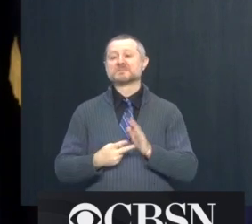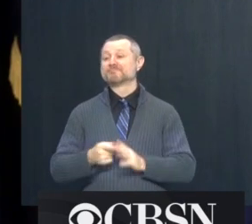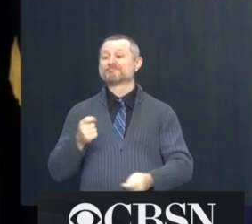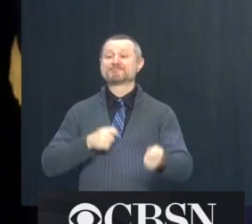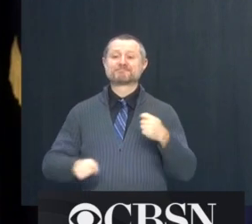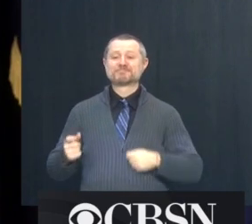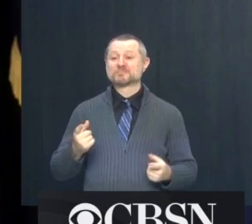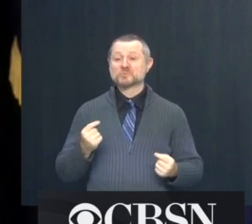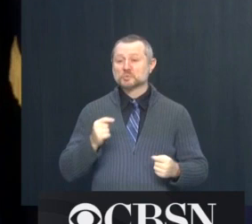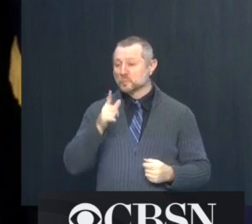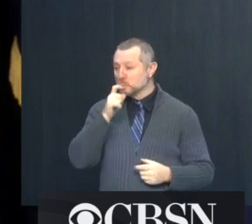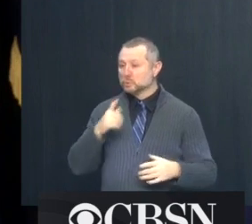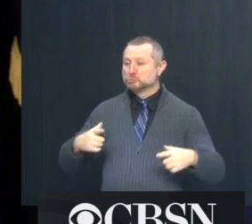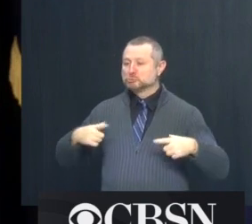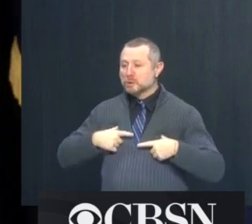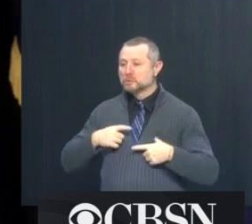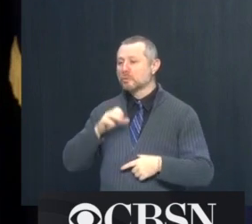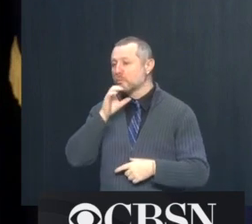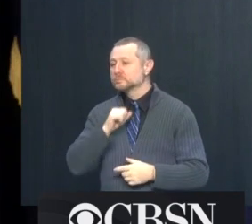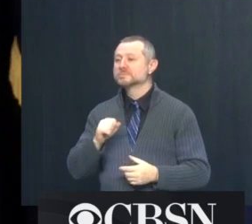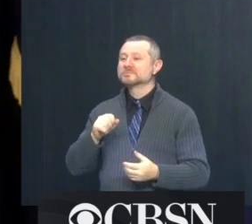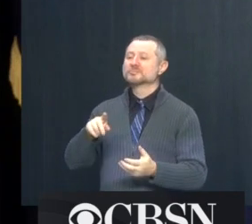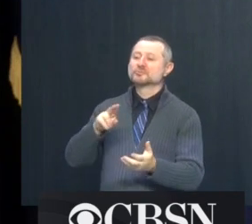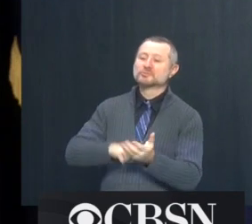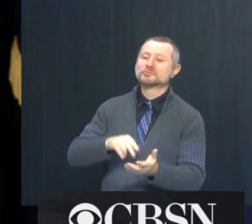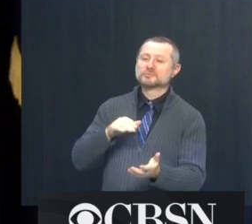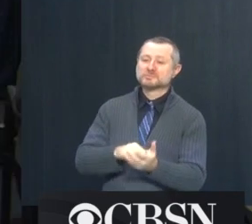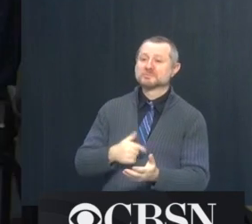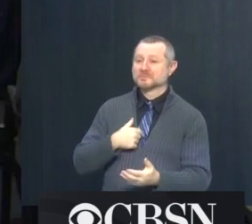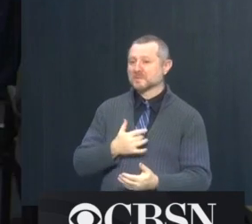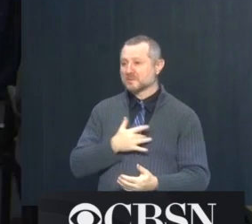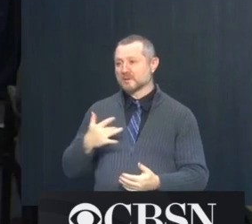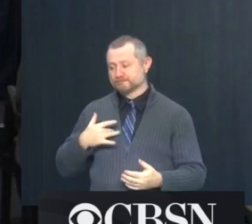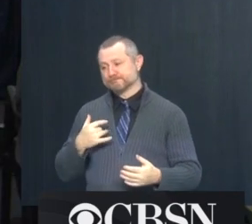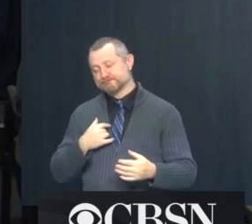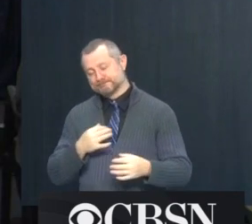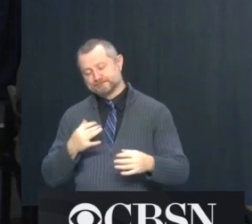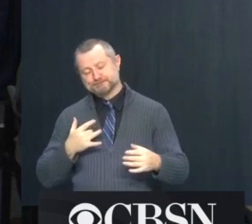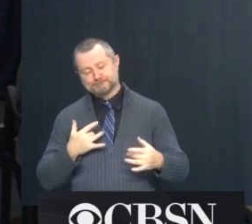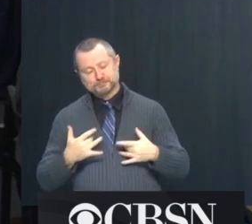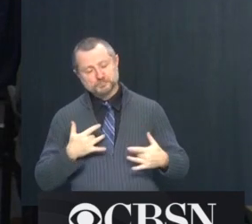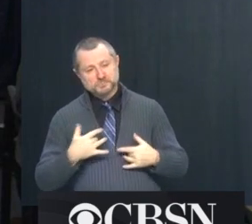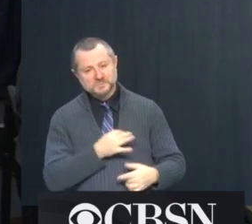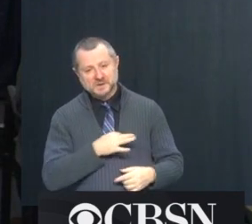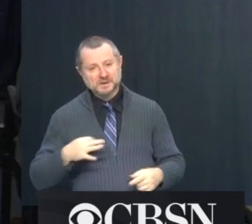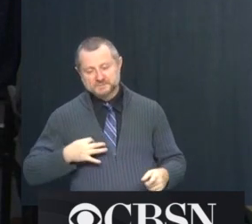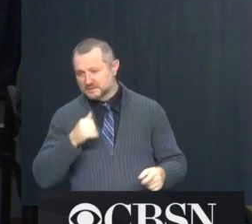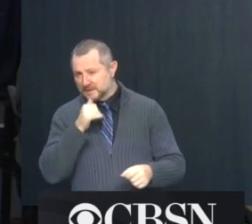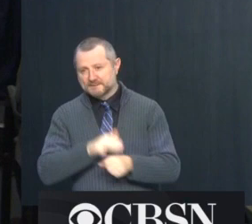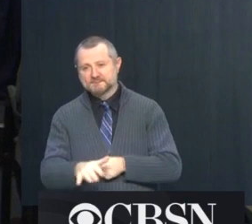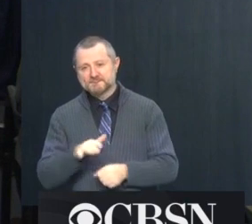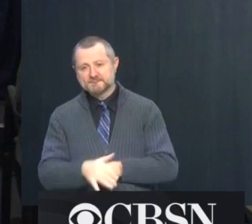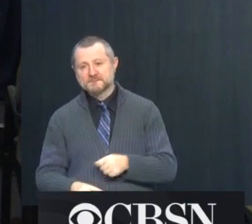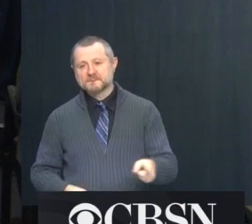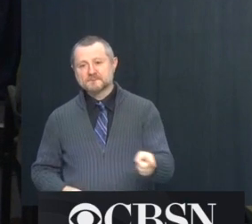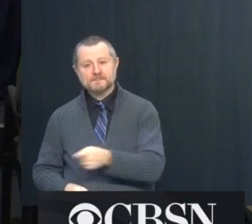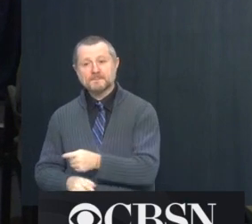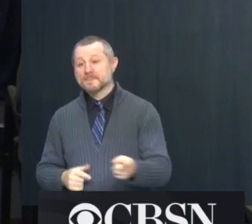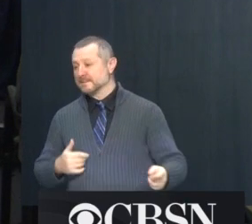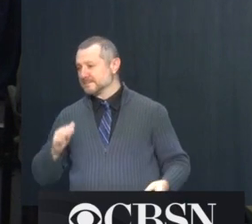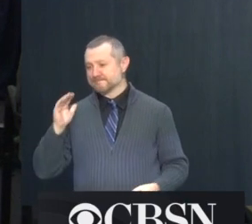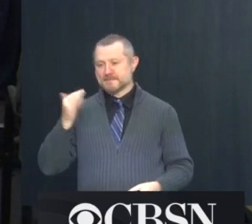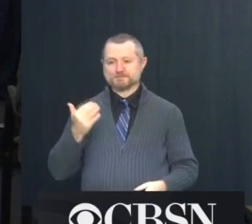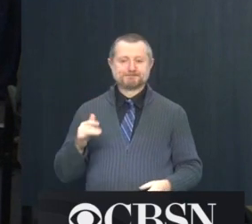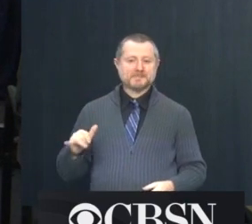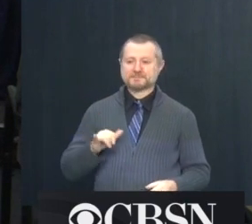our retired and nurses. And I am very worried about staff shortage. So it sounds like the makings, potential makings of a